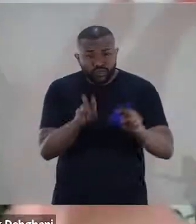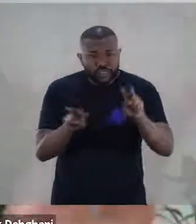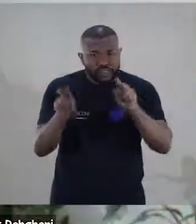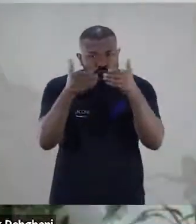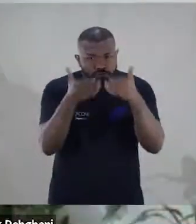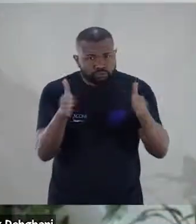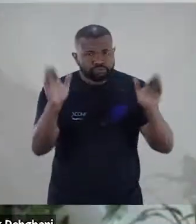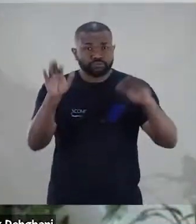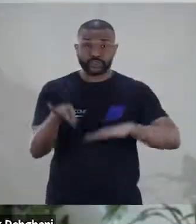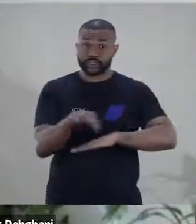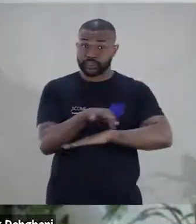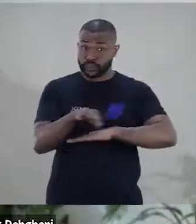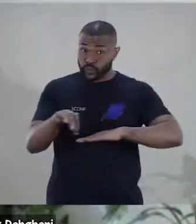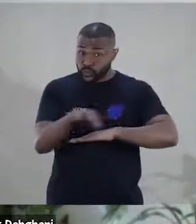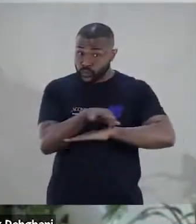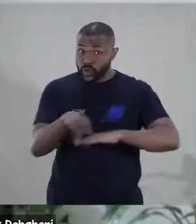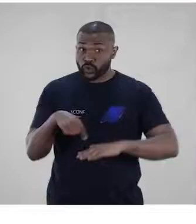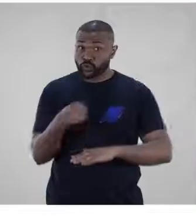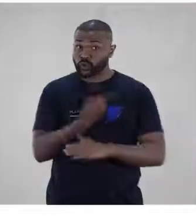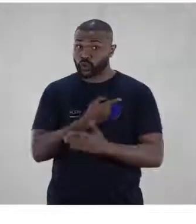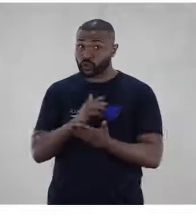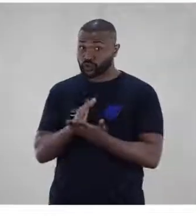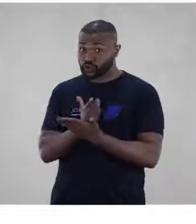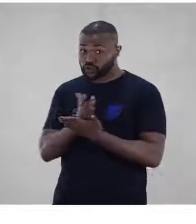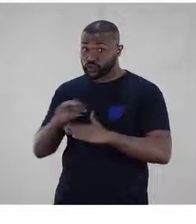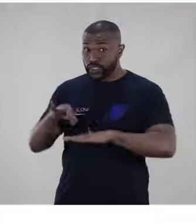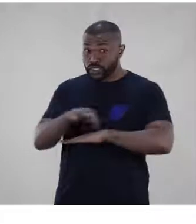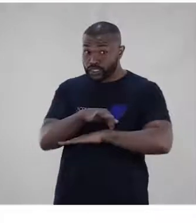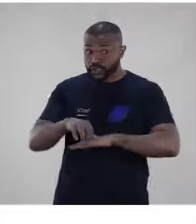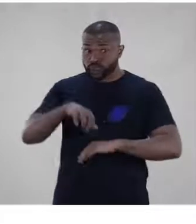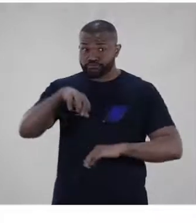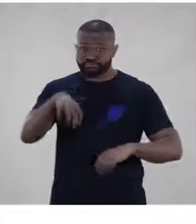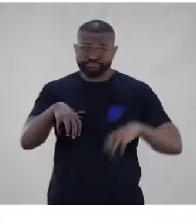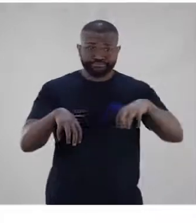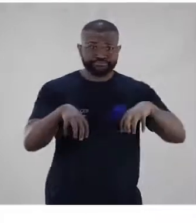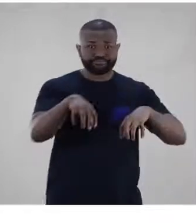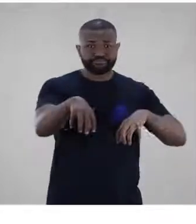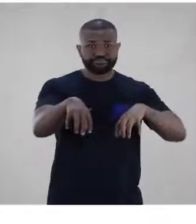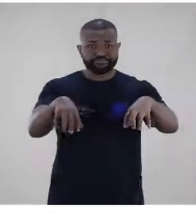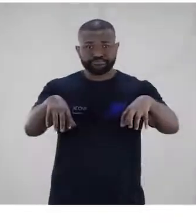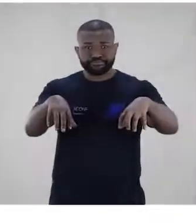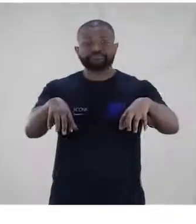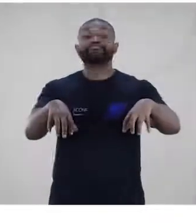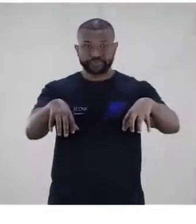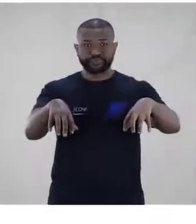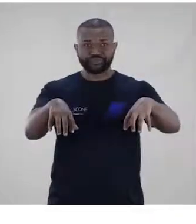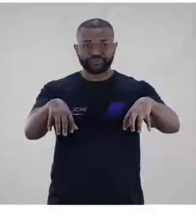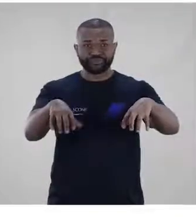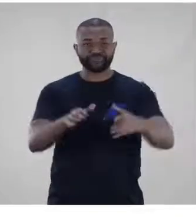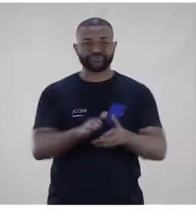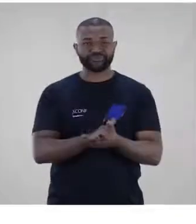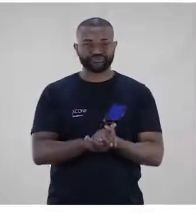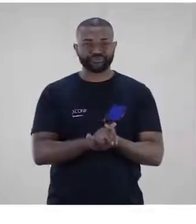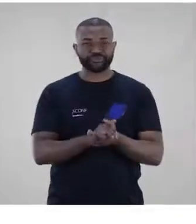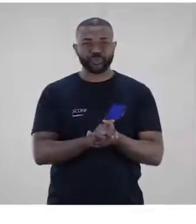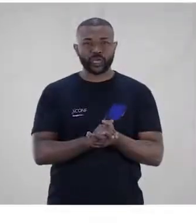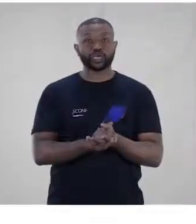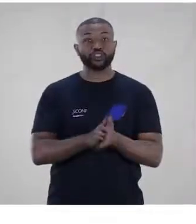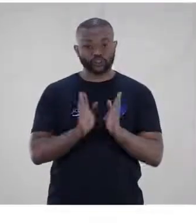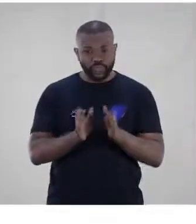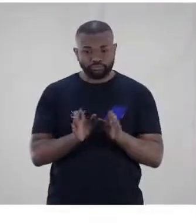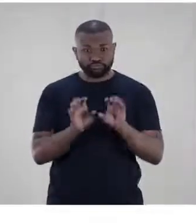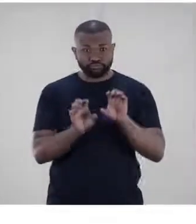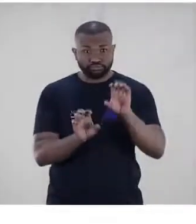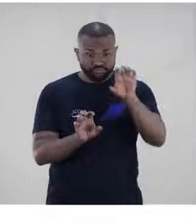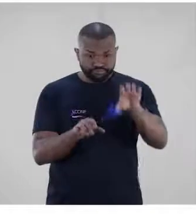foot view of the architecture. How about breaking the architecture apart into smaller pieces